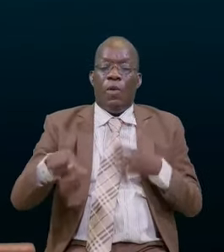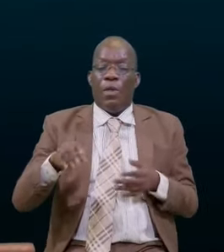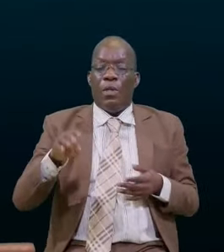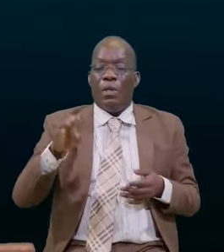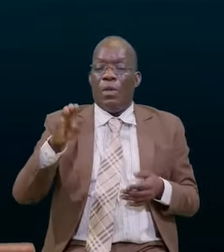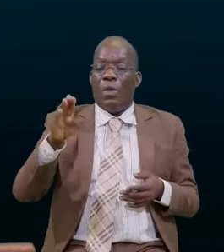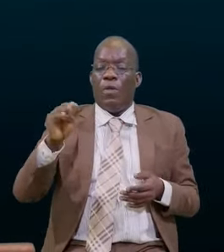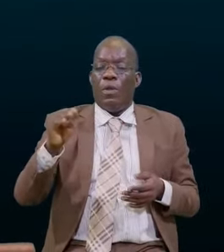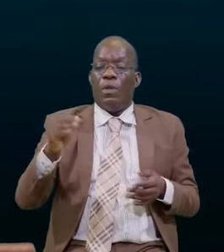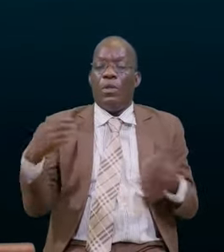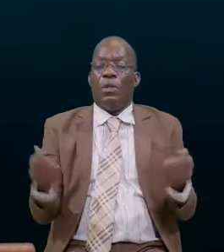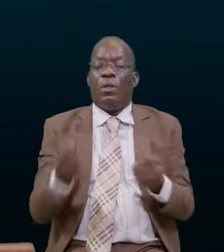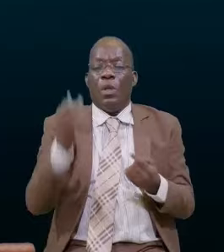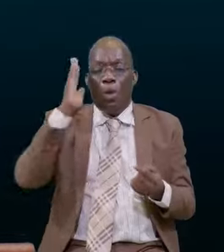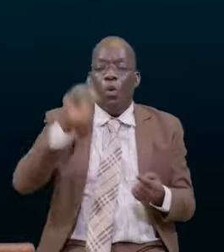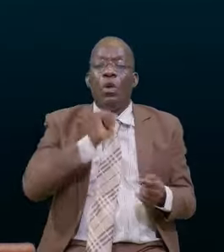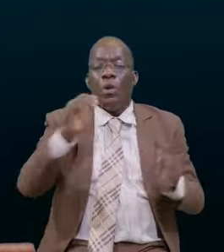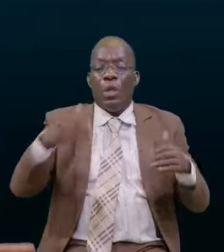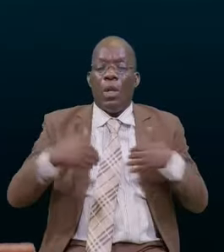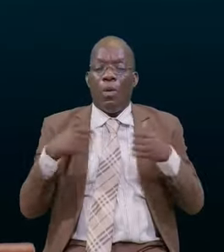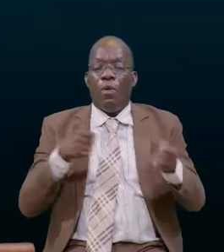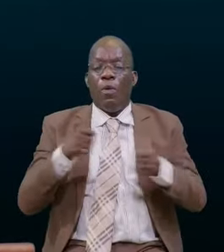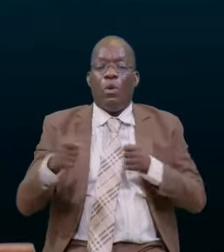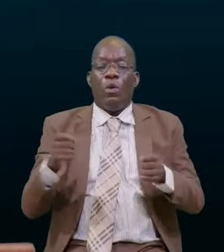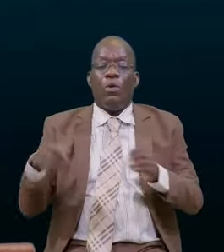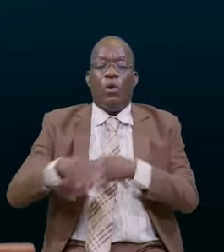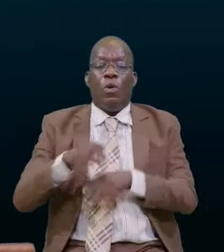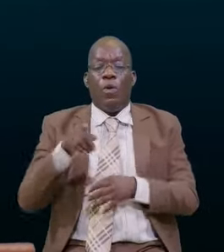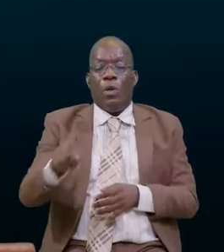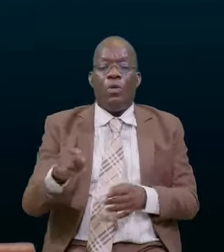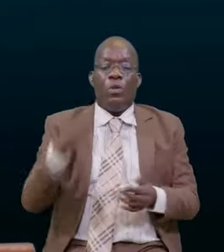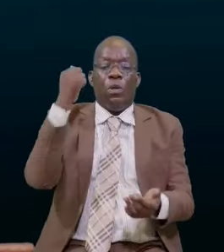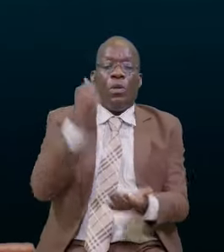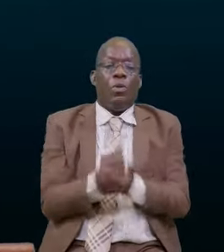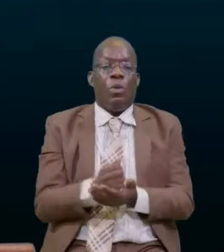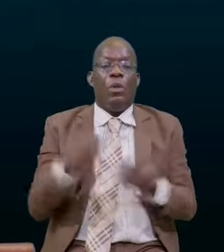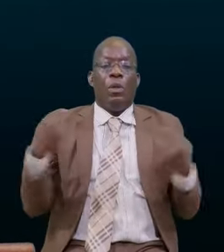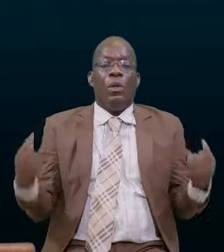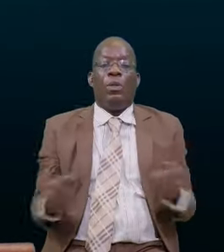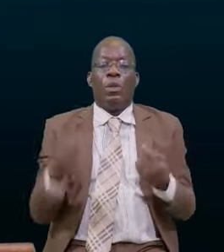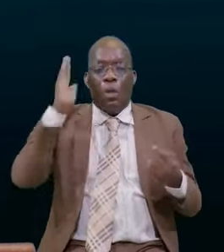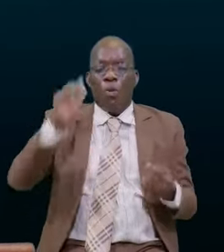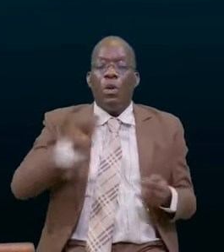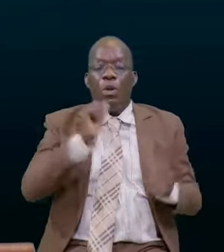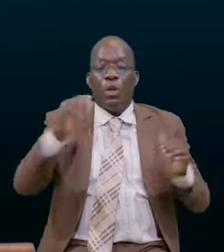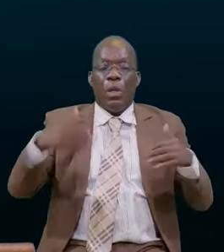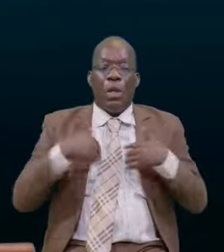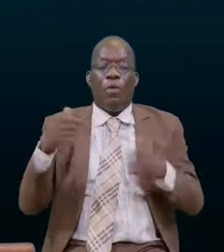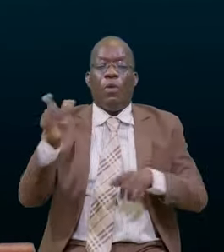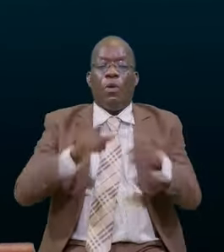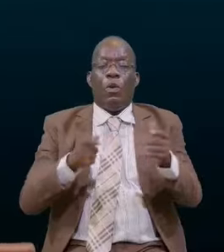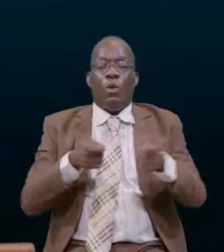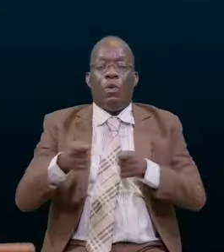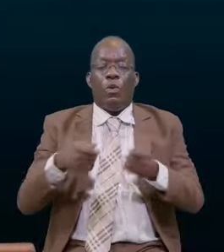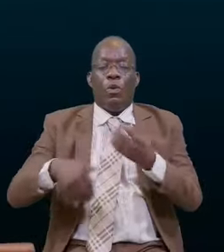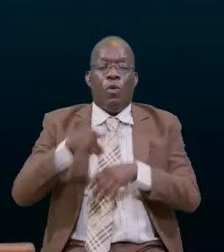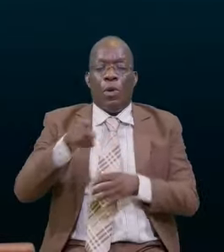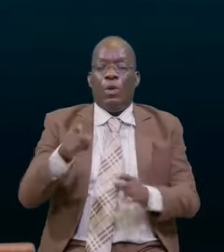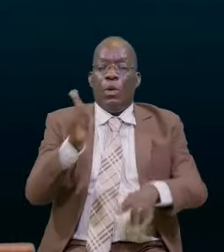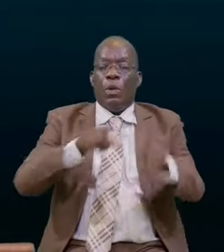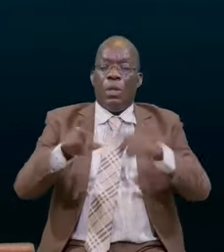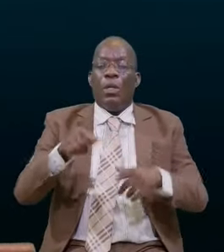dominion over you amen sin shall not have dominion over me say that sin shall not have dominion over